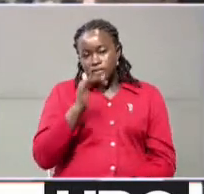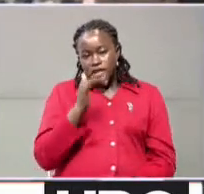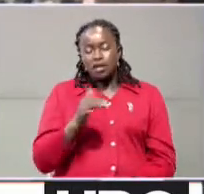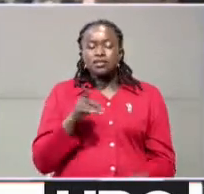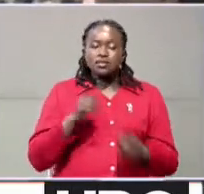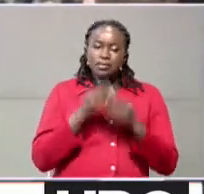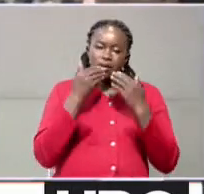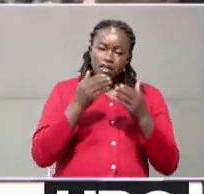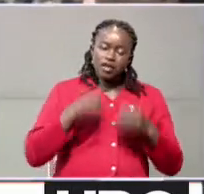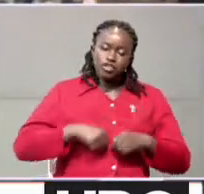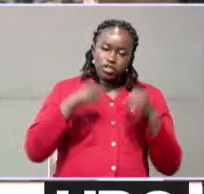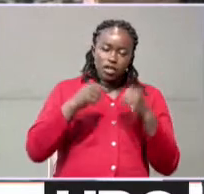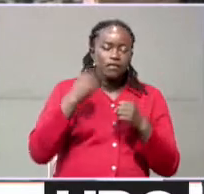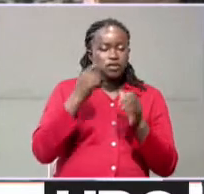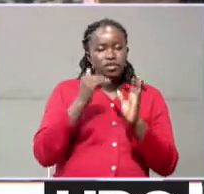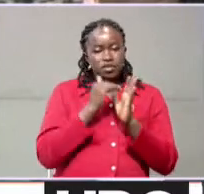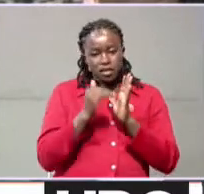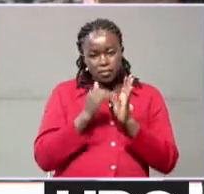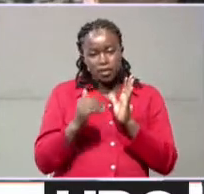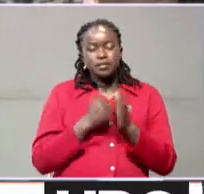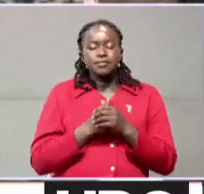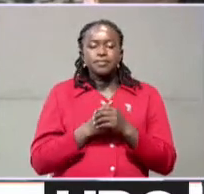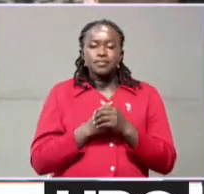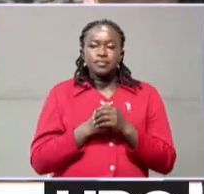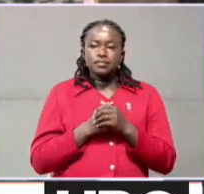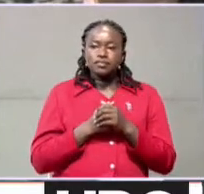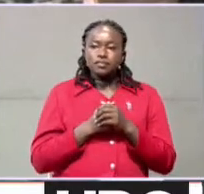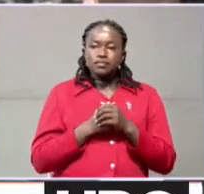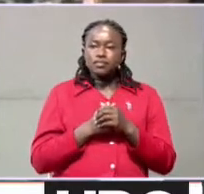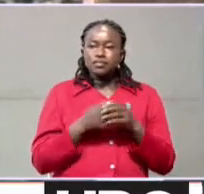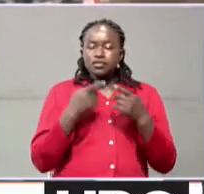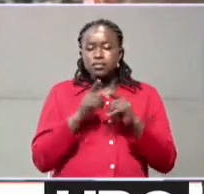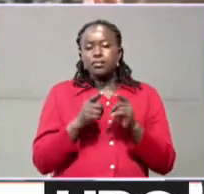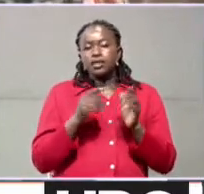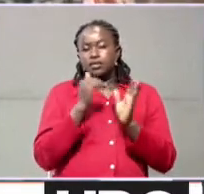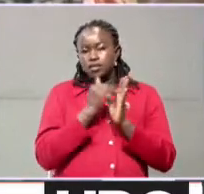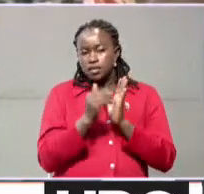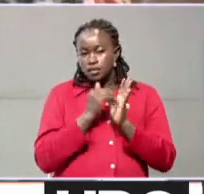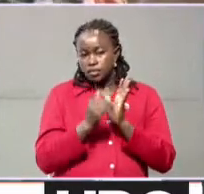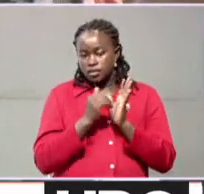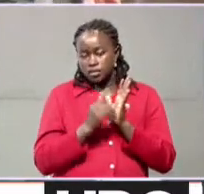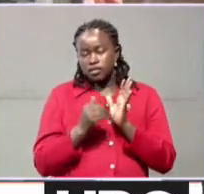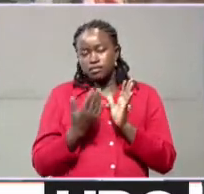statement however the the statement